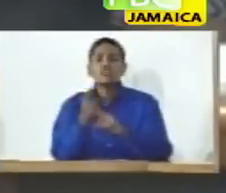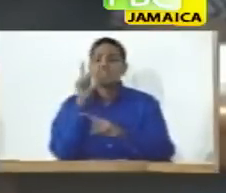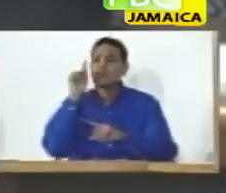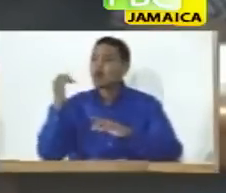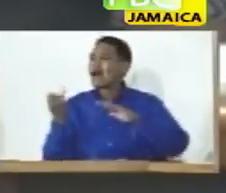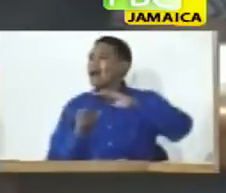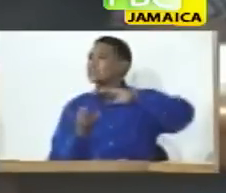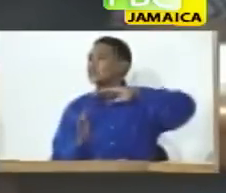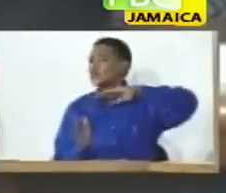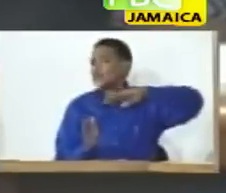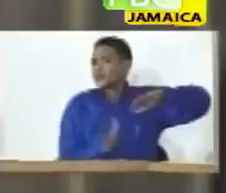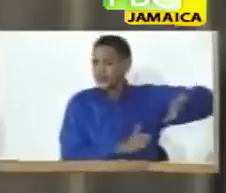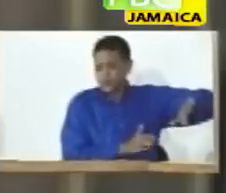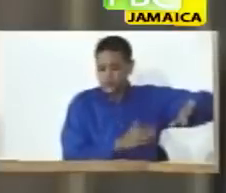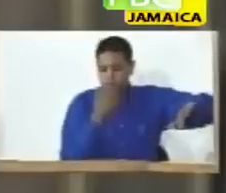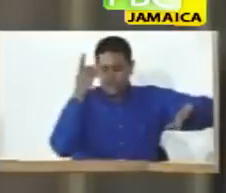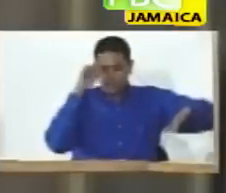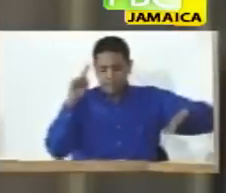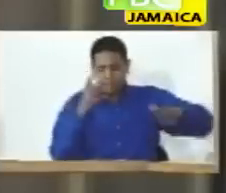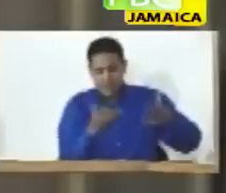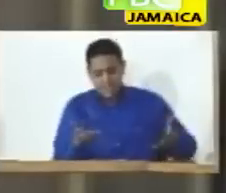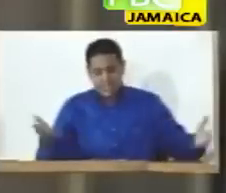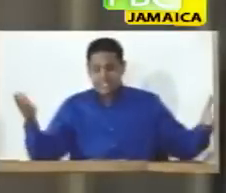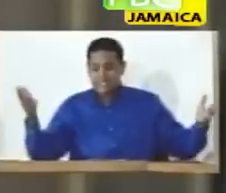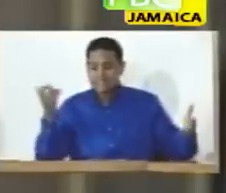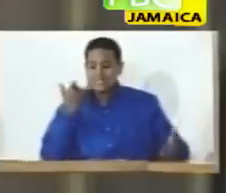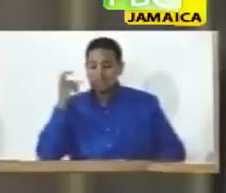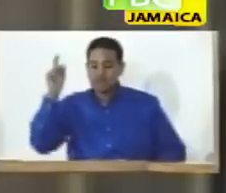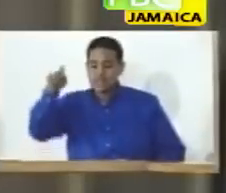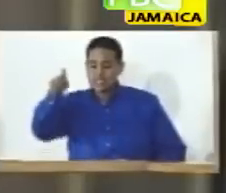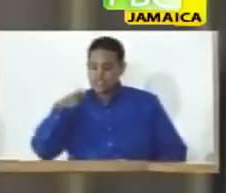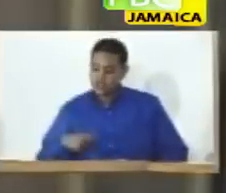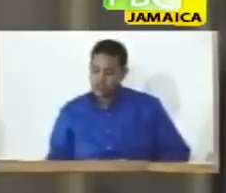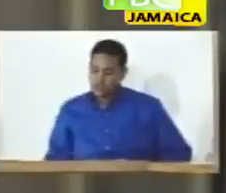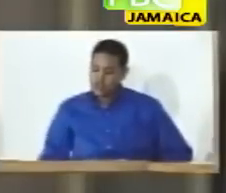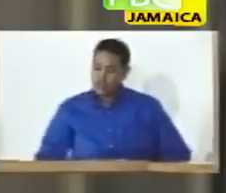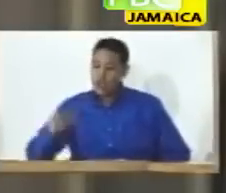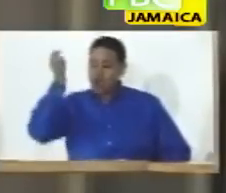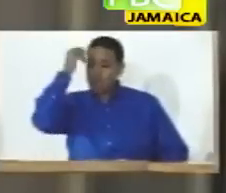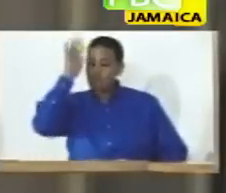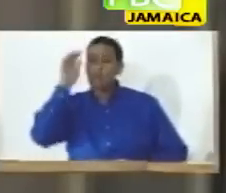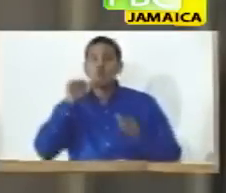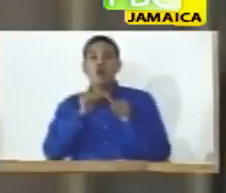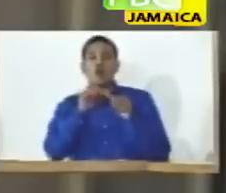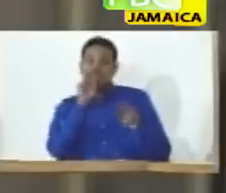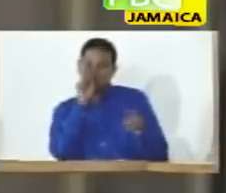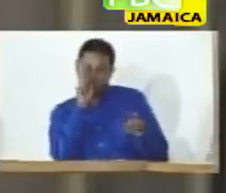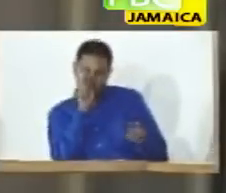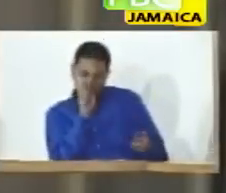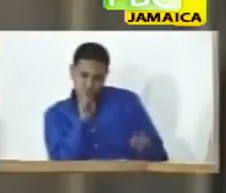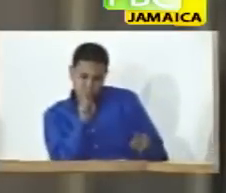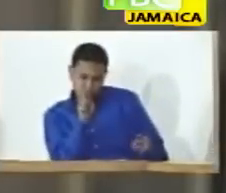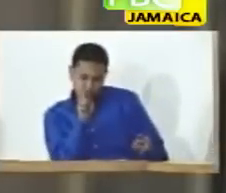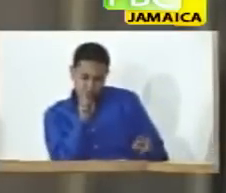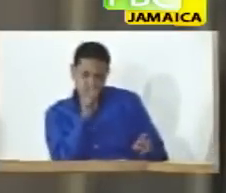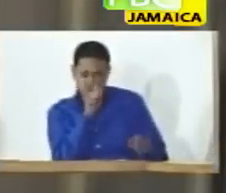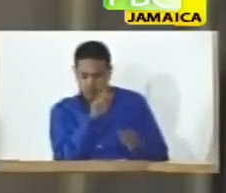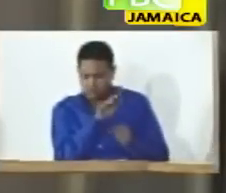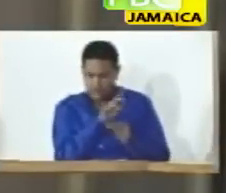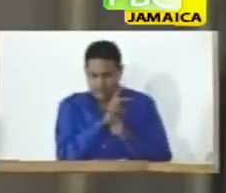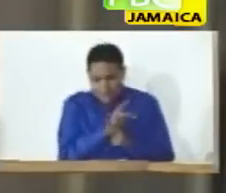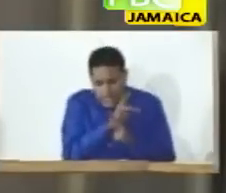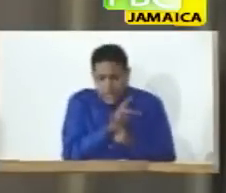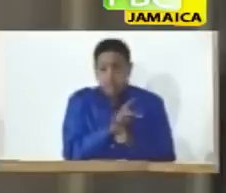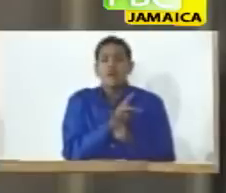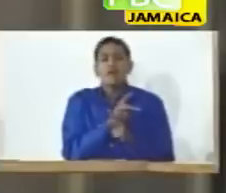and isolation facilities as is necessary. The government will continue to exercise vigilance